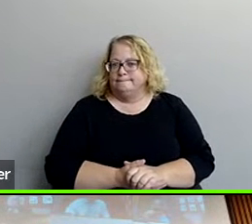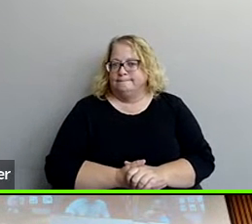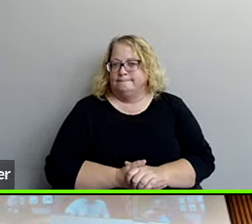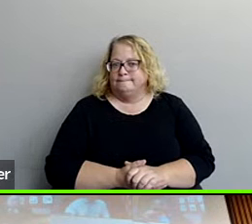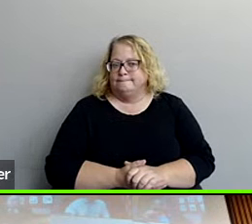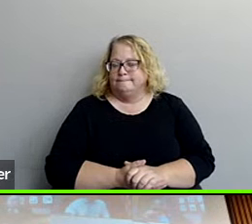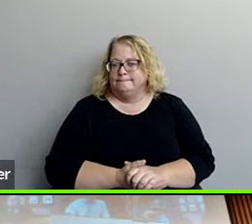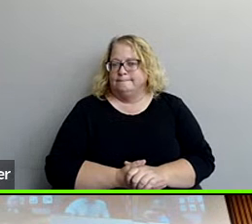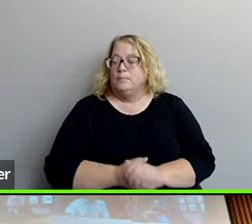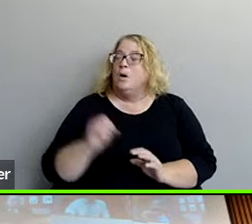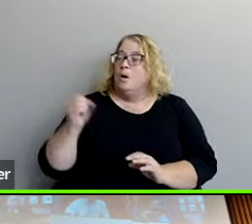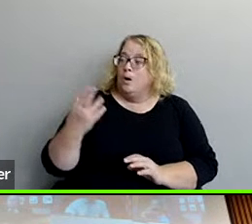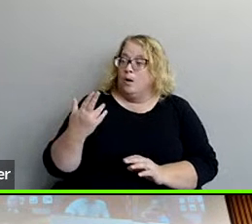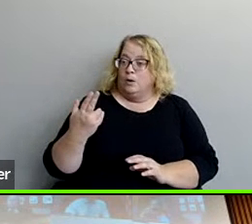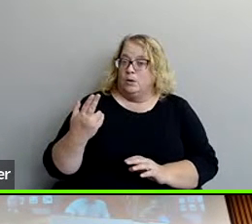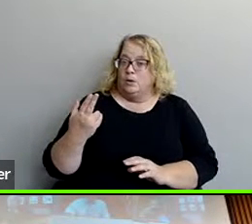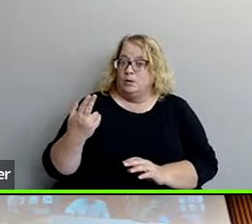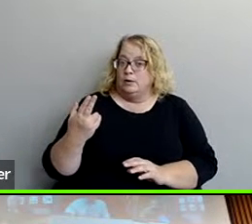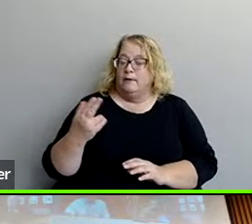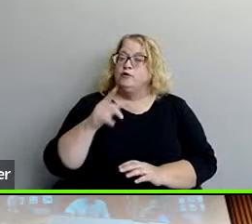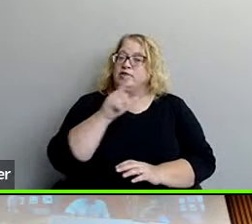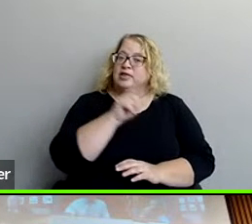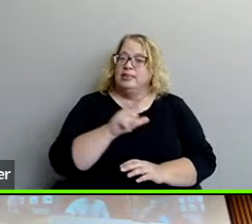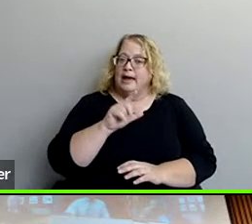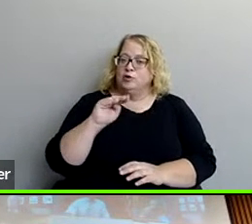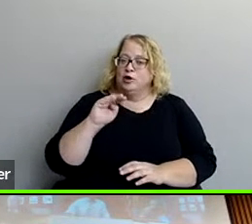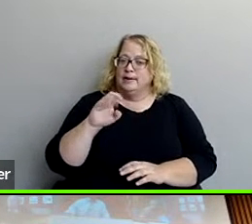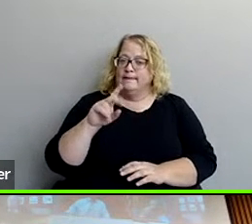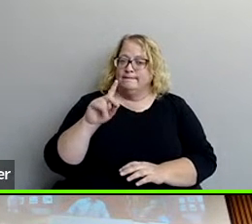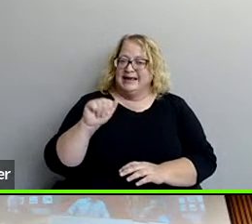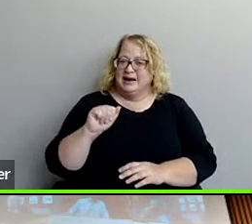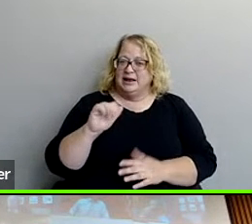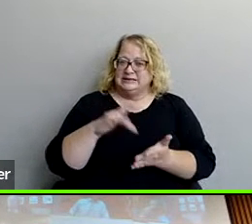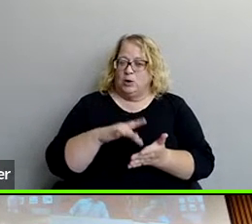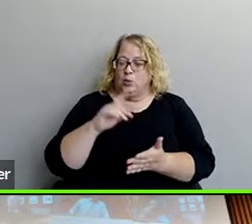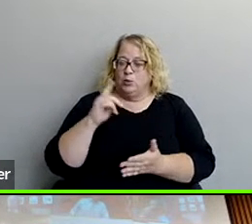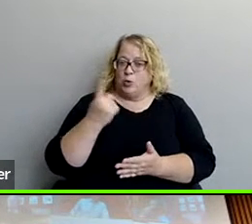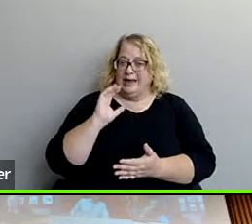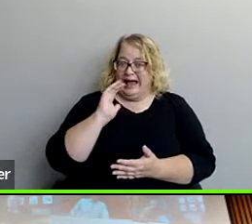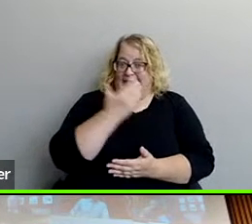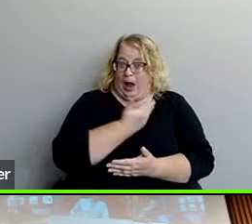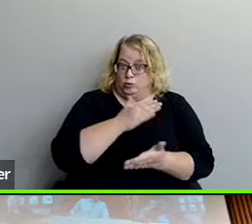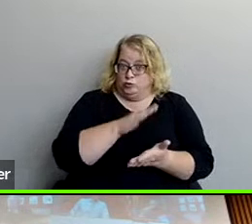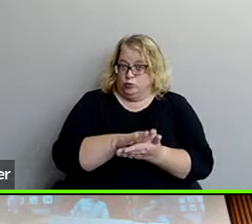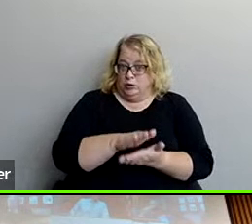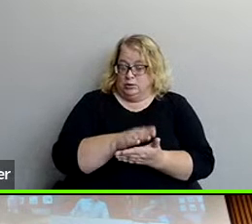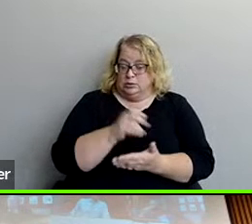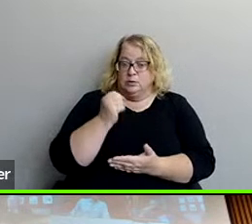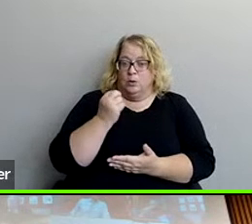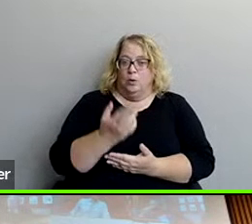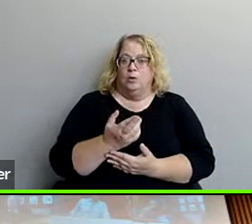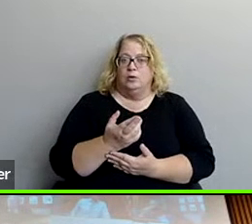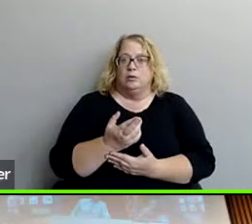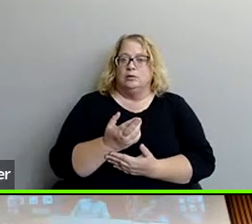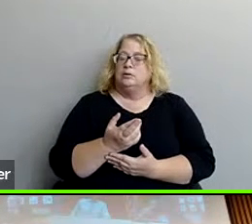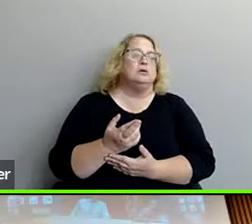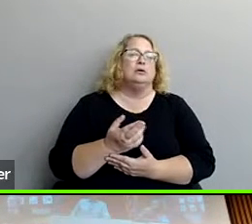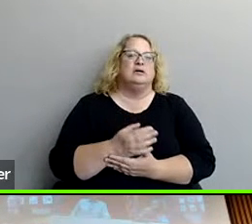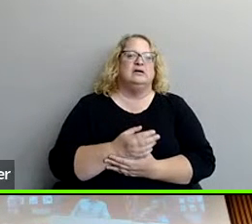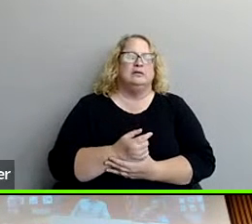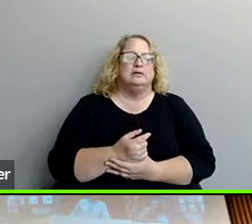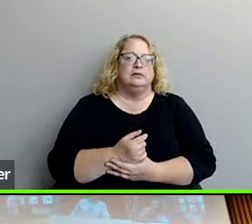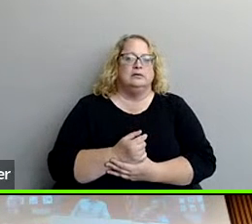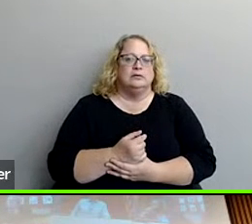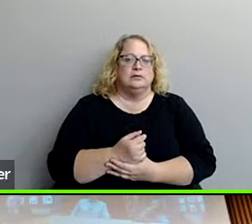And, for the library media centers, was it just our schools, or was it just? No.